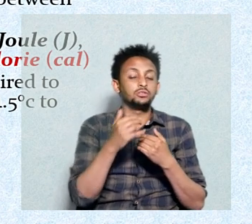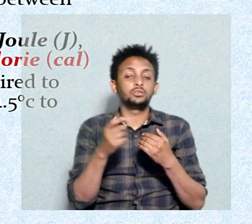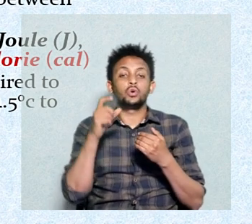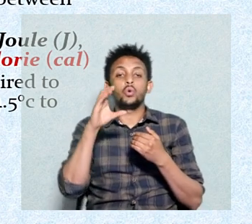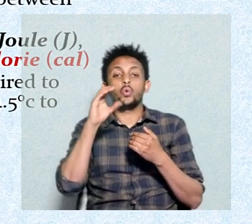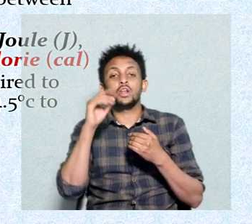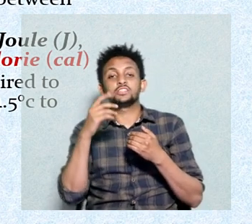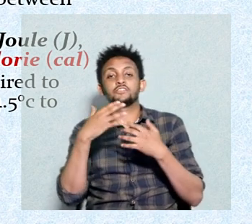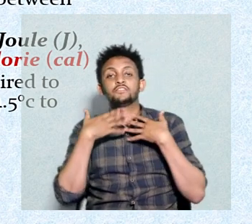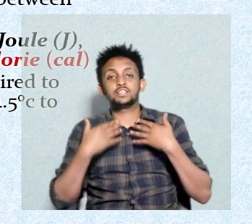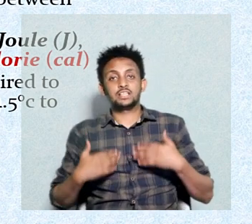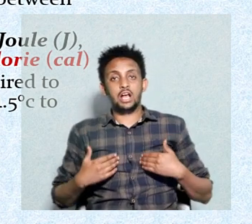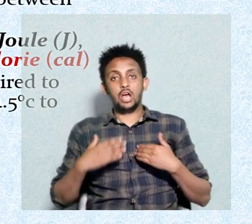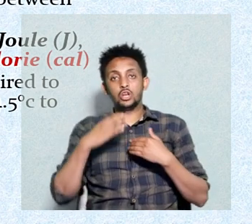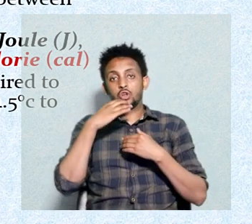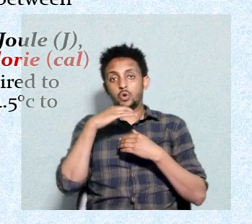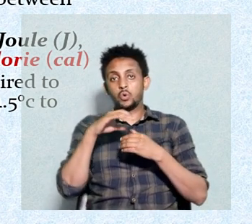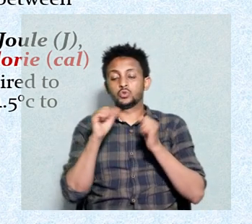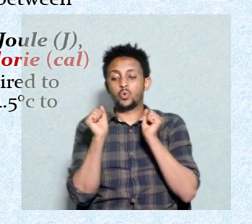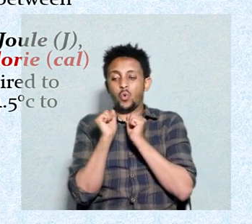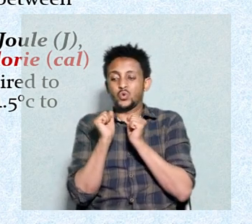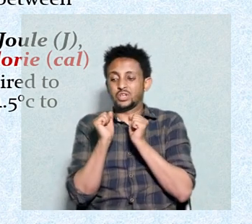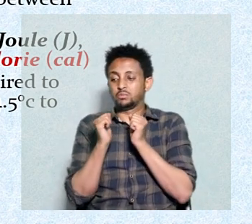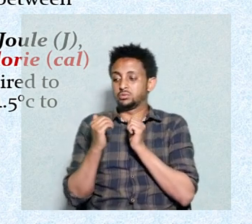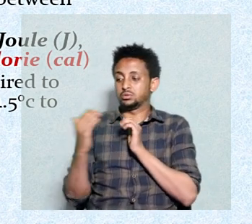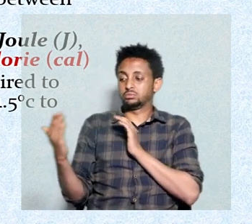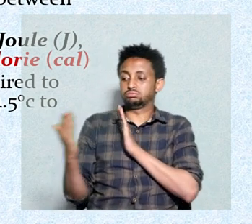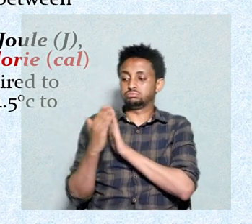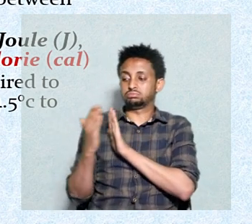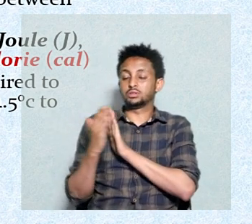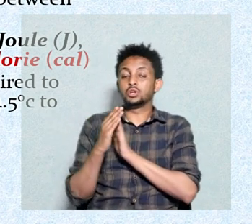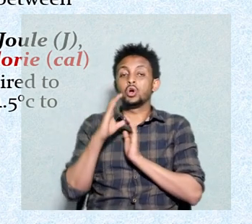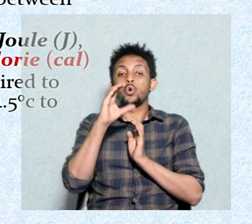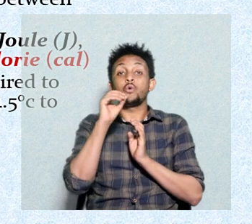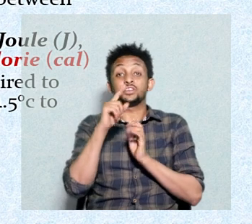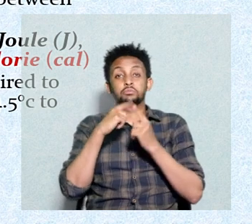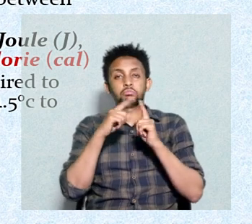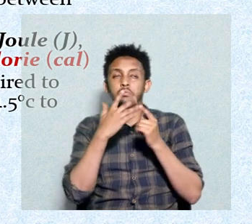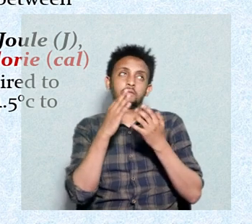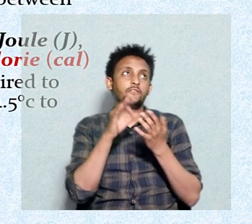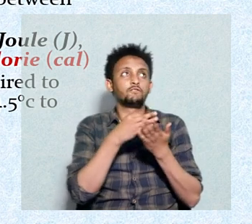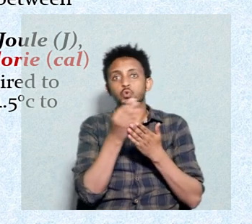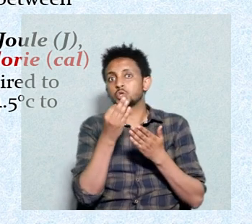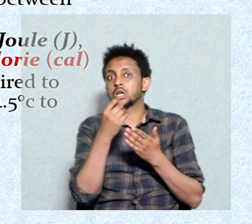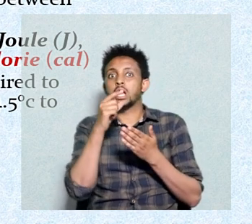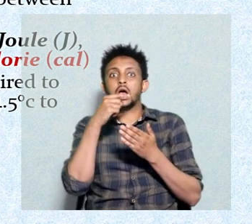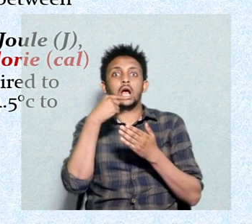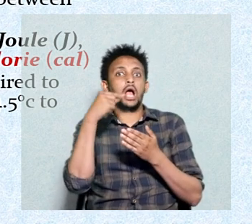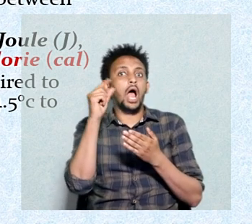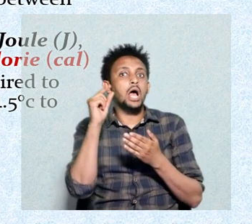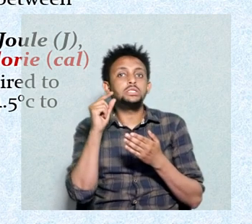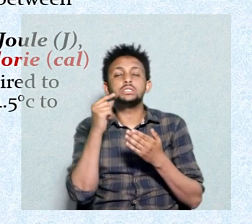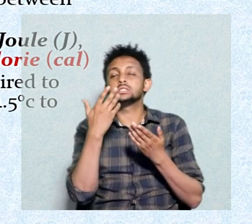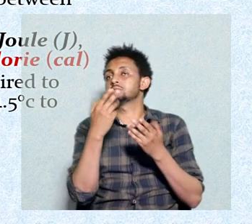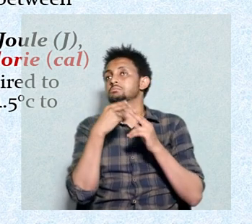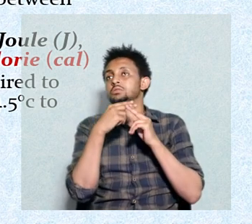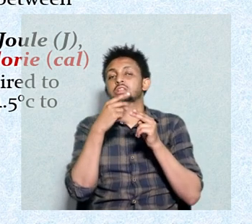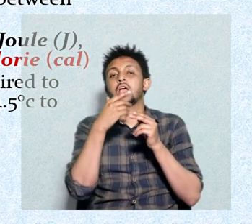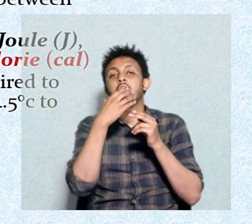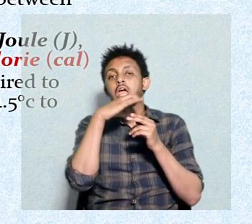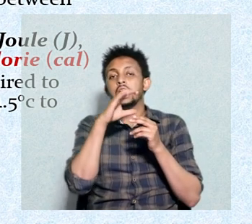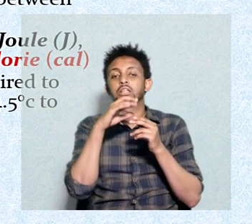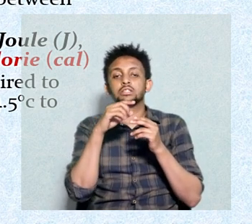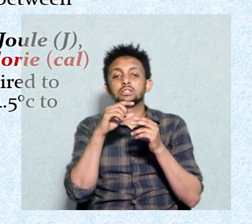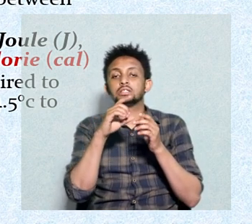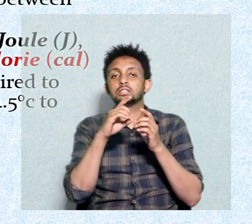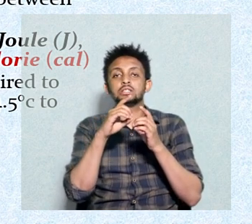needs a physical contact between the hotter and colder bodies. Convection needs fluids, might be liquid or gas. It's a means of heat flow due